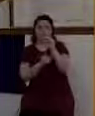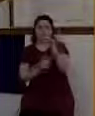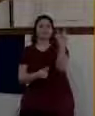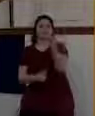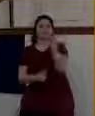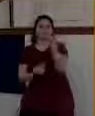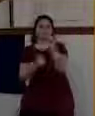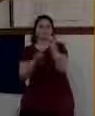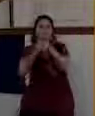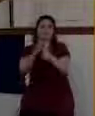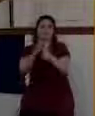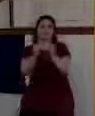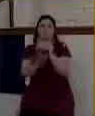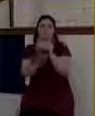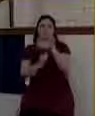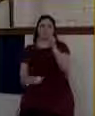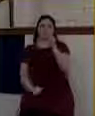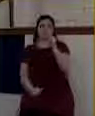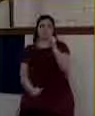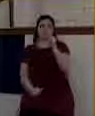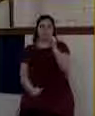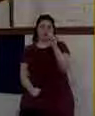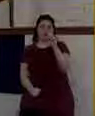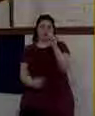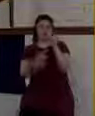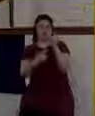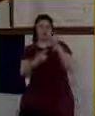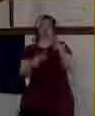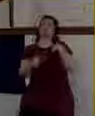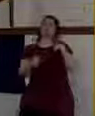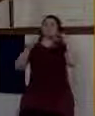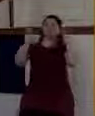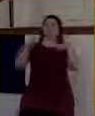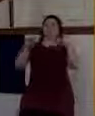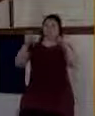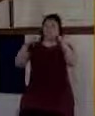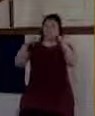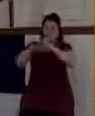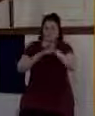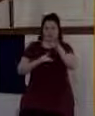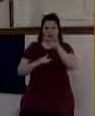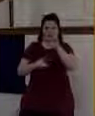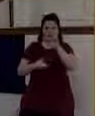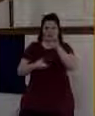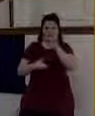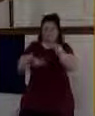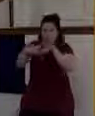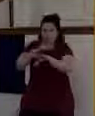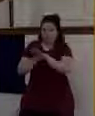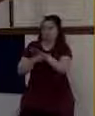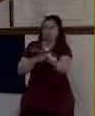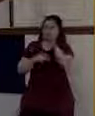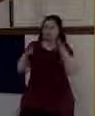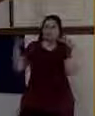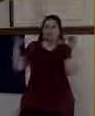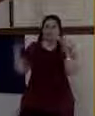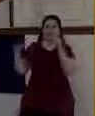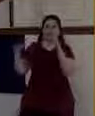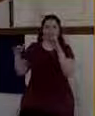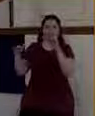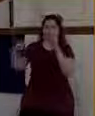Muhammad? Muhammad claimed that he would go to a cave and there meditate, and there the angel Gabriel would come and meet him there and give